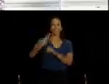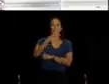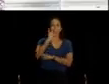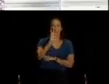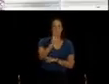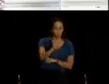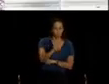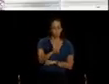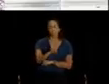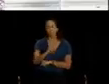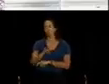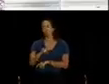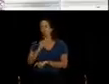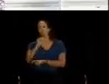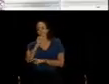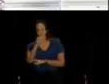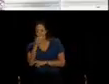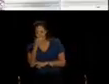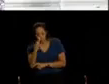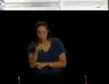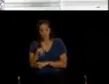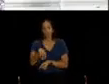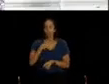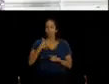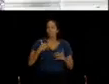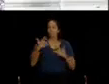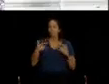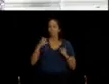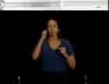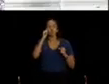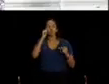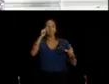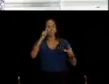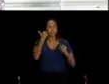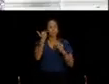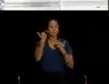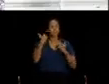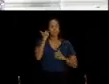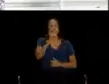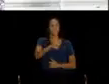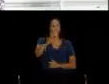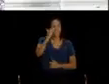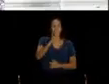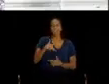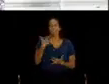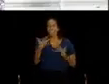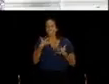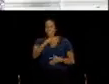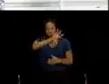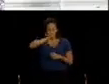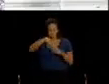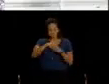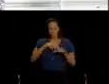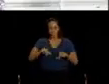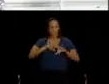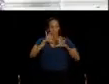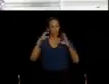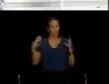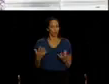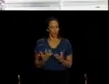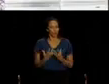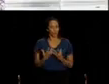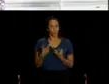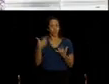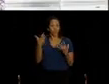I was excited to wake up every day. I was excited to be in the world. And so I